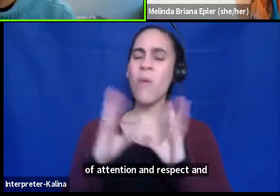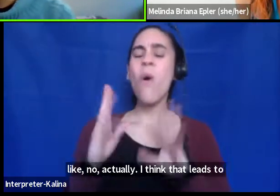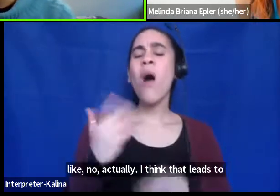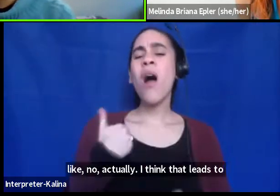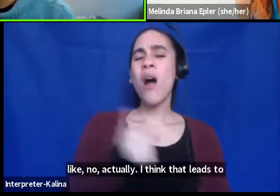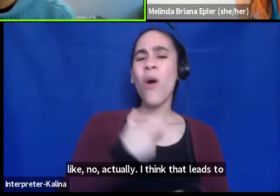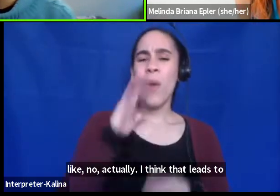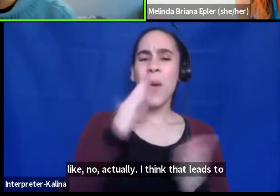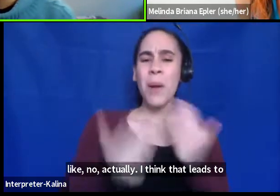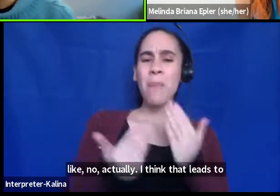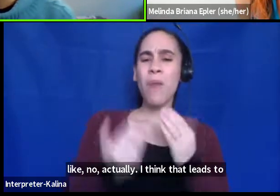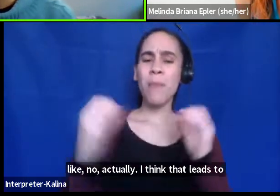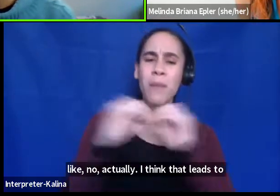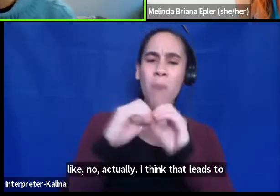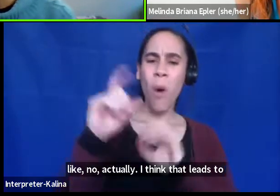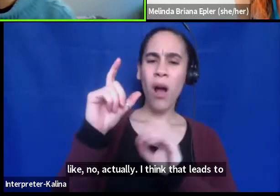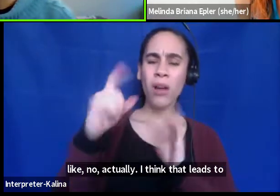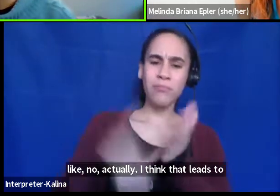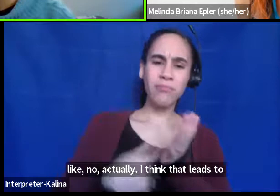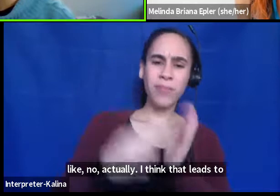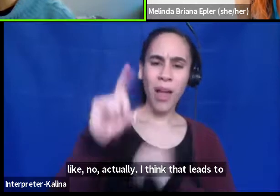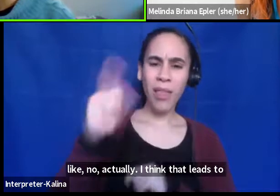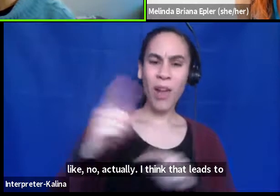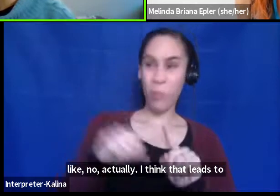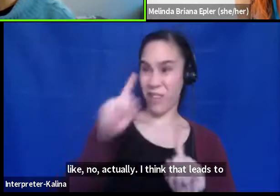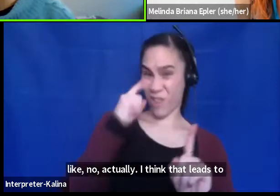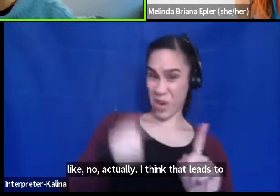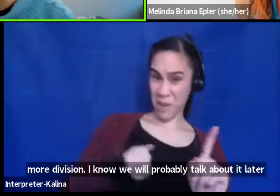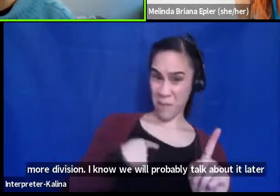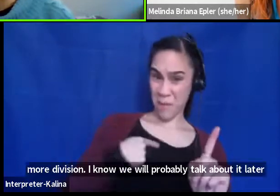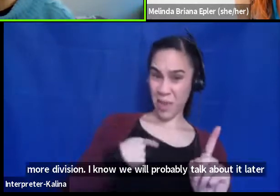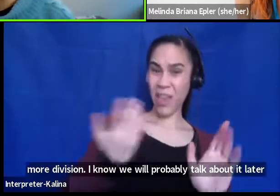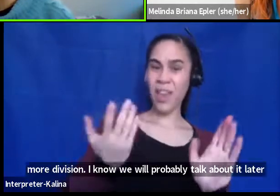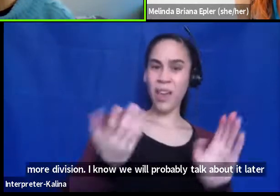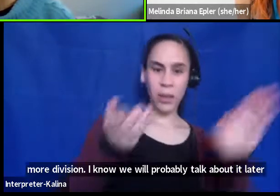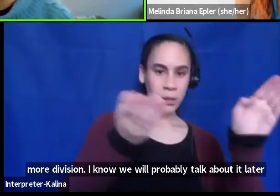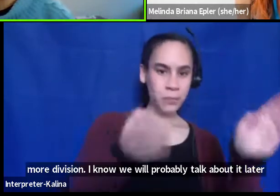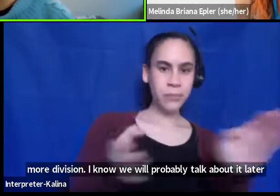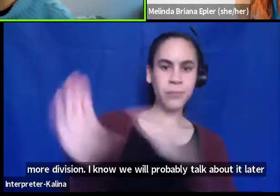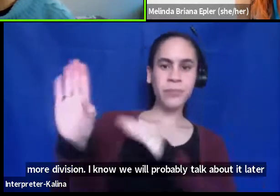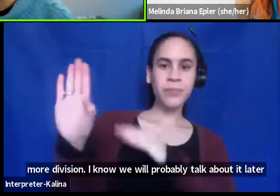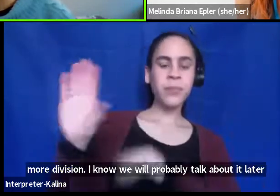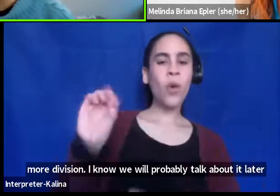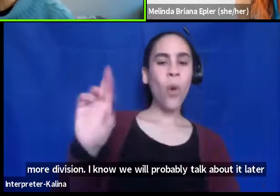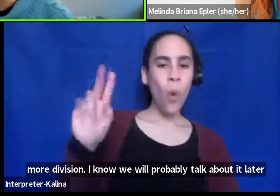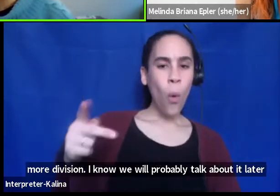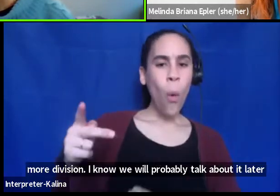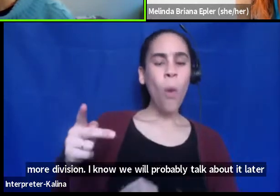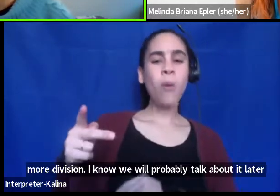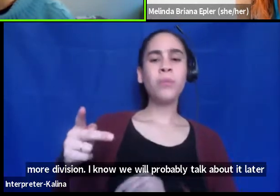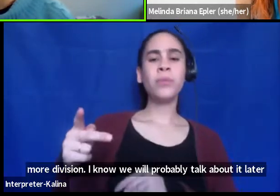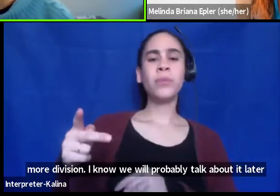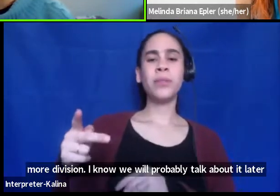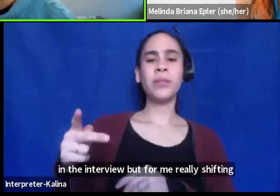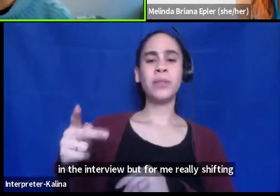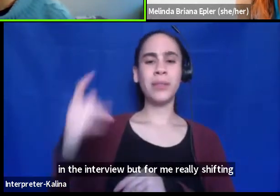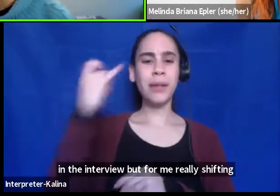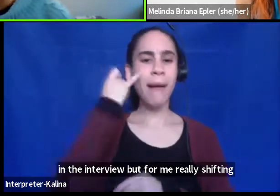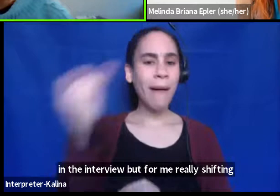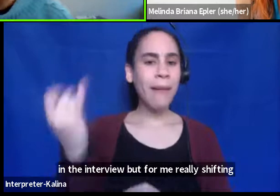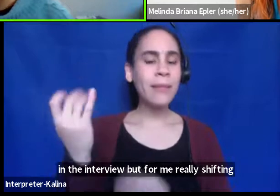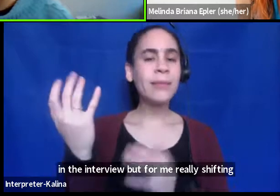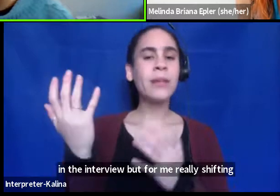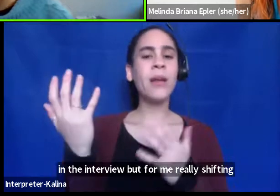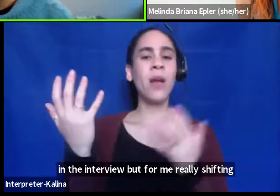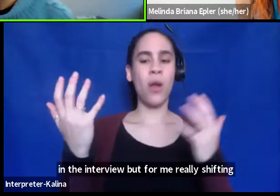little bit later in the interview, but for me, like really shifting corporate paradigms around diversity and what diversity